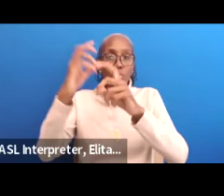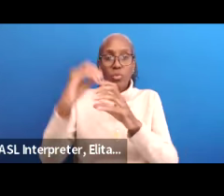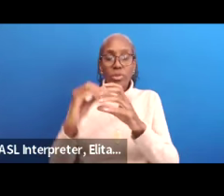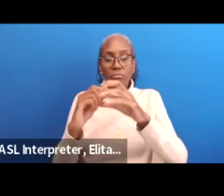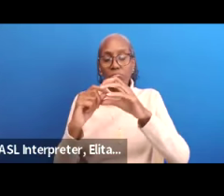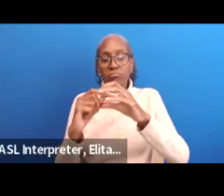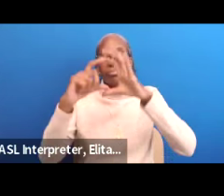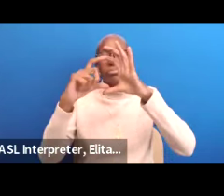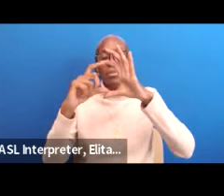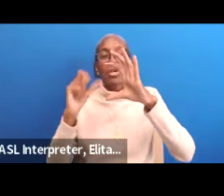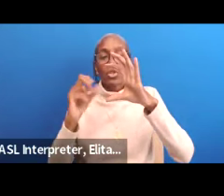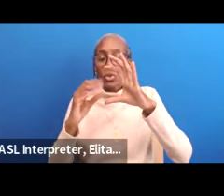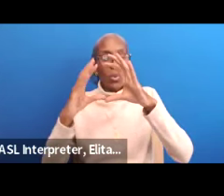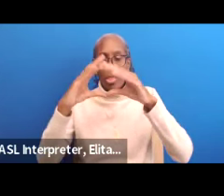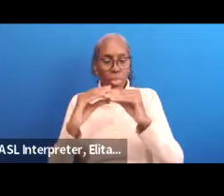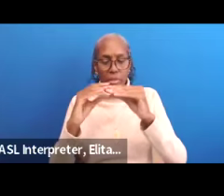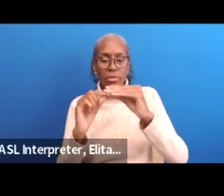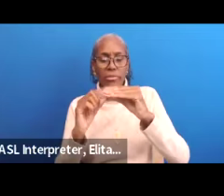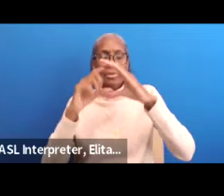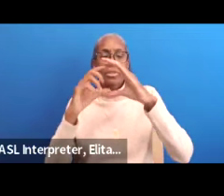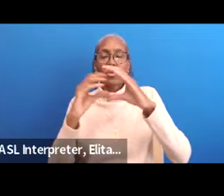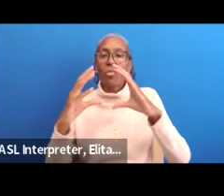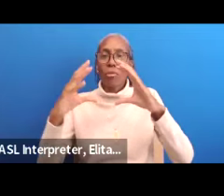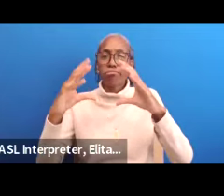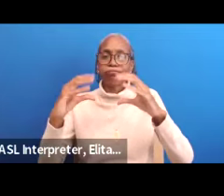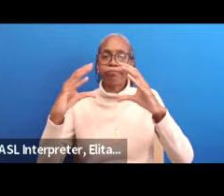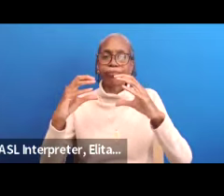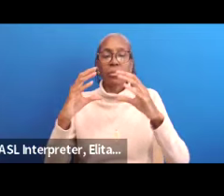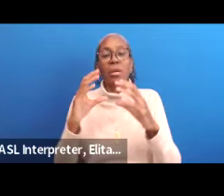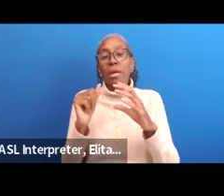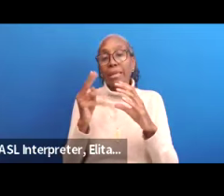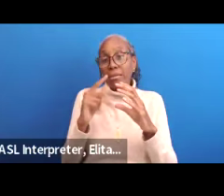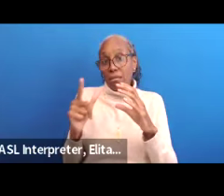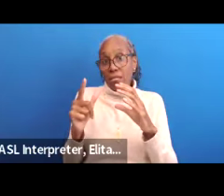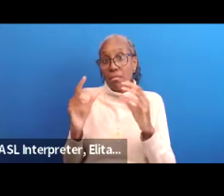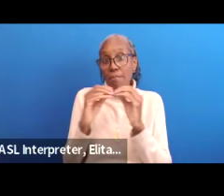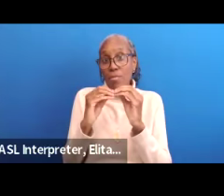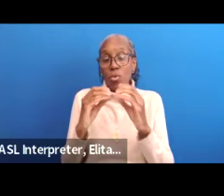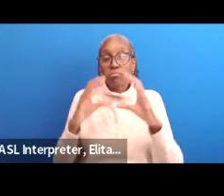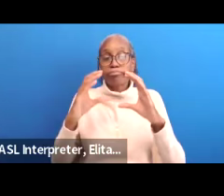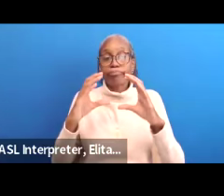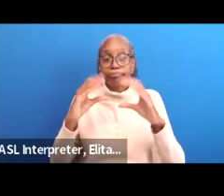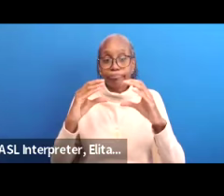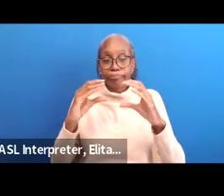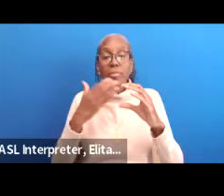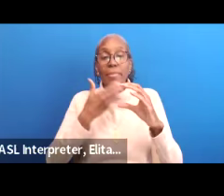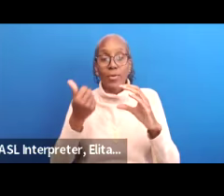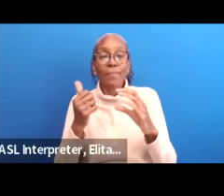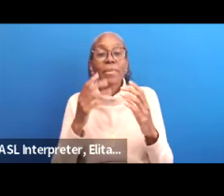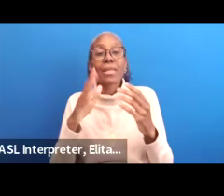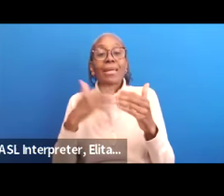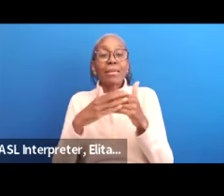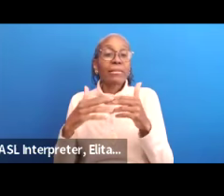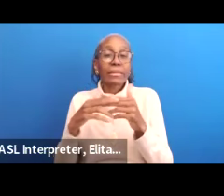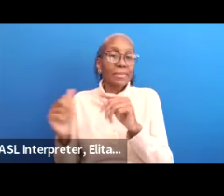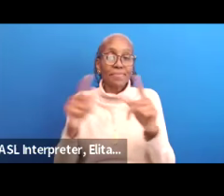spine and create a more patent spinal canal. And then, next